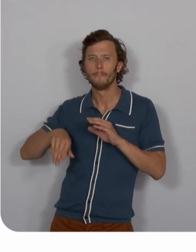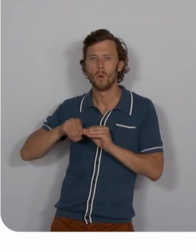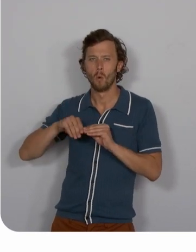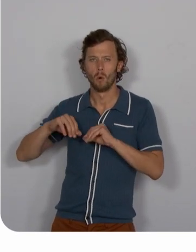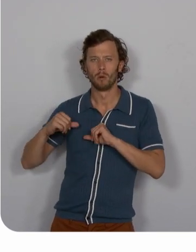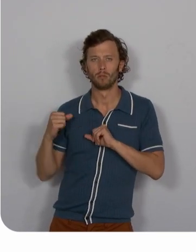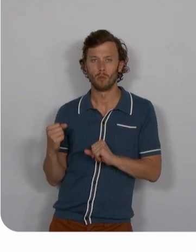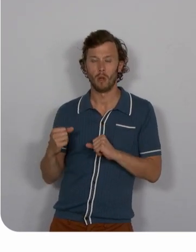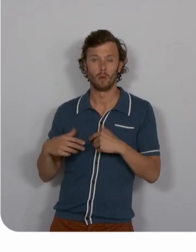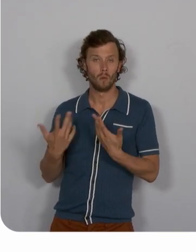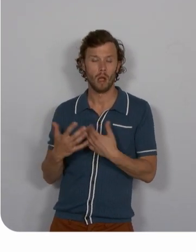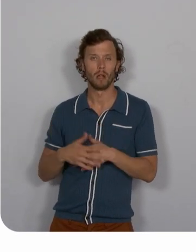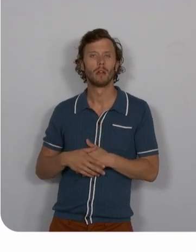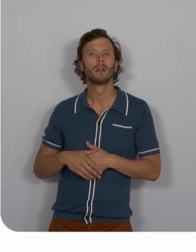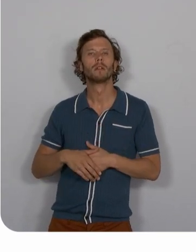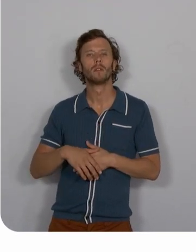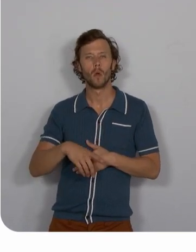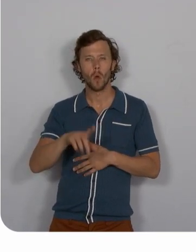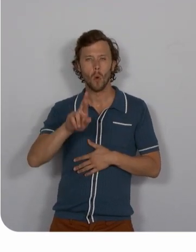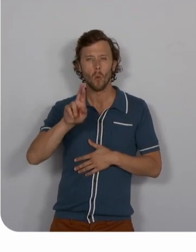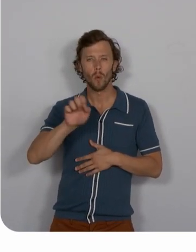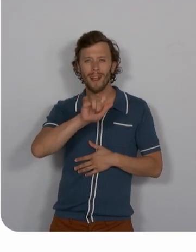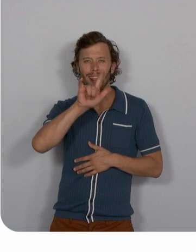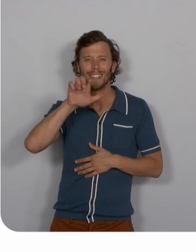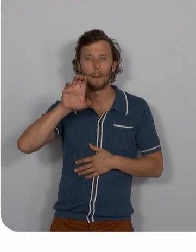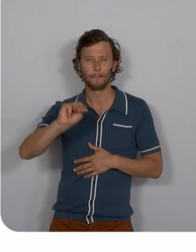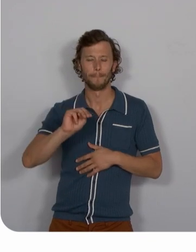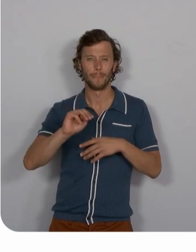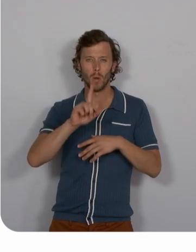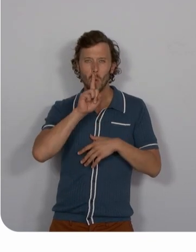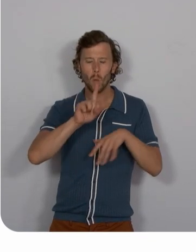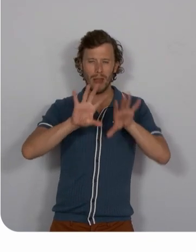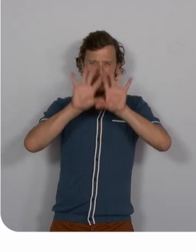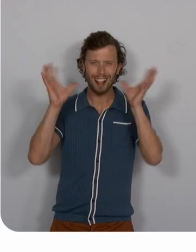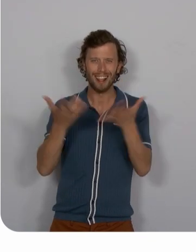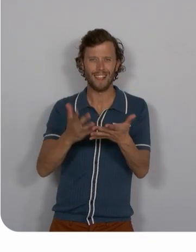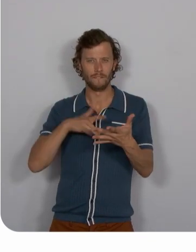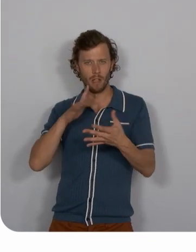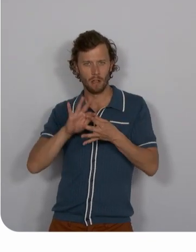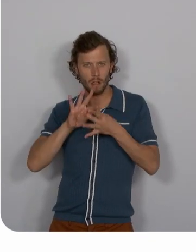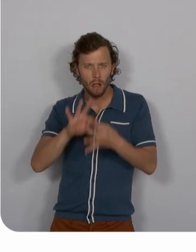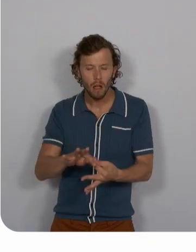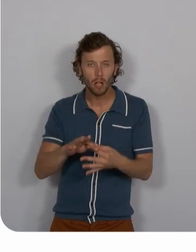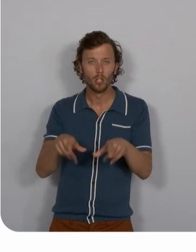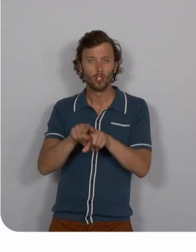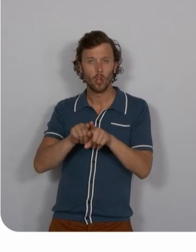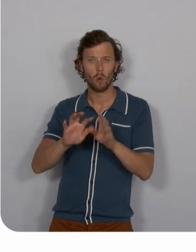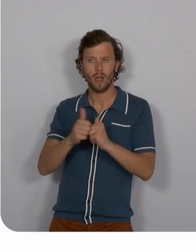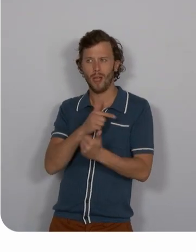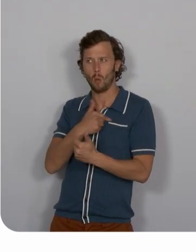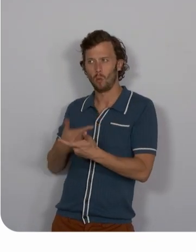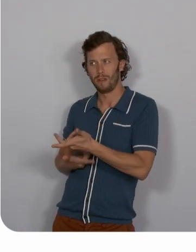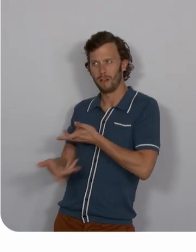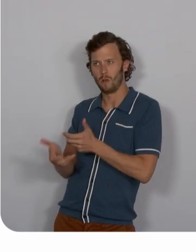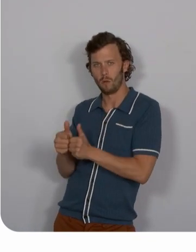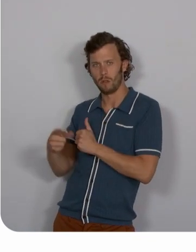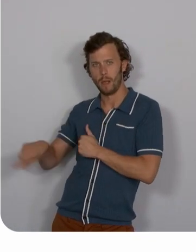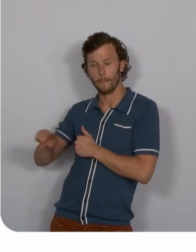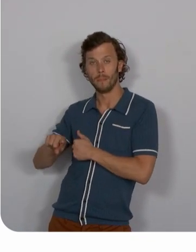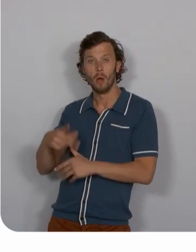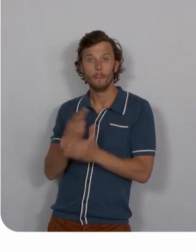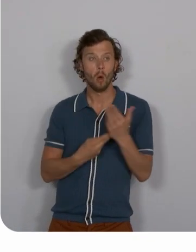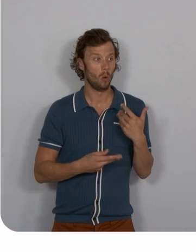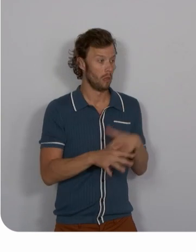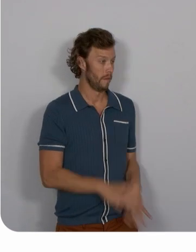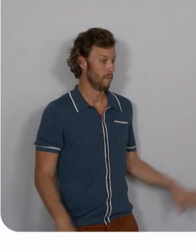level of realism, embodiment, and connectedness as they move through both physical and virtual